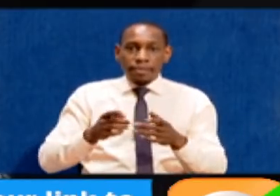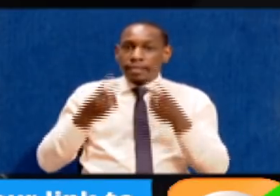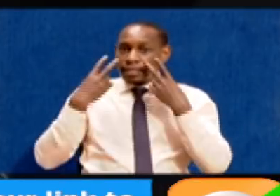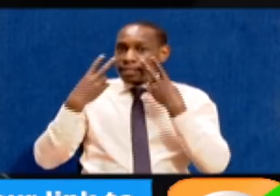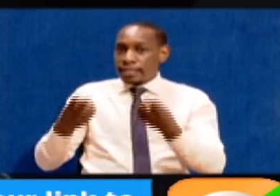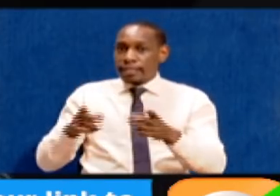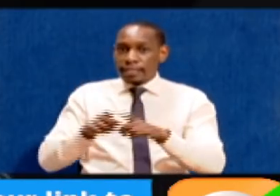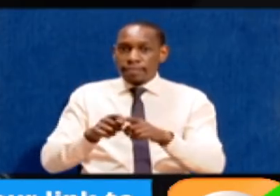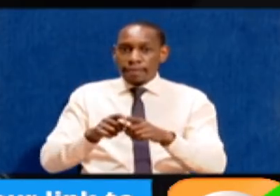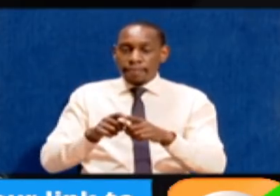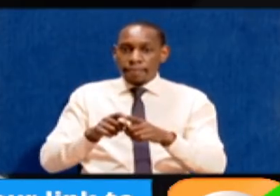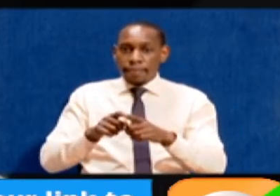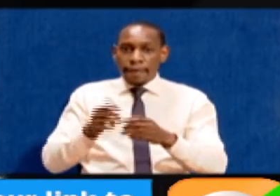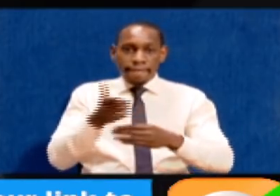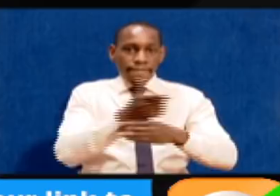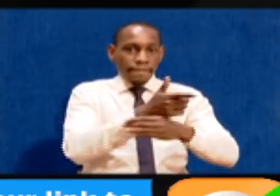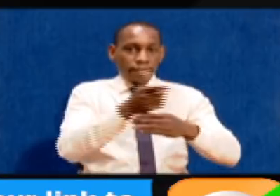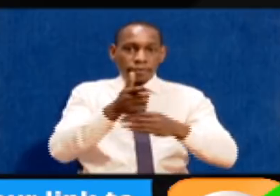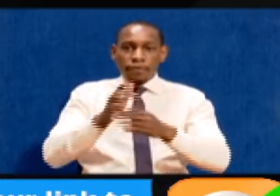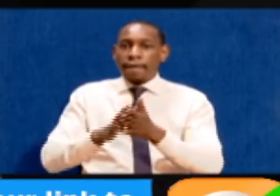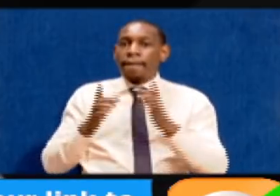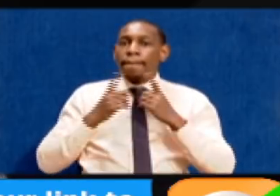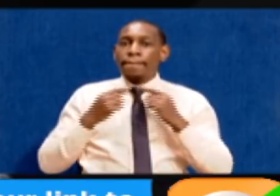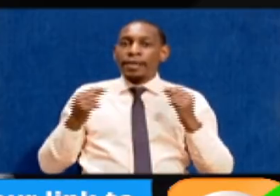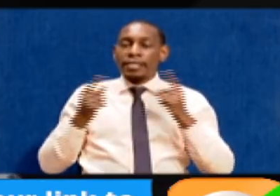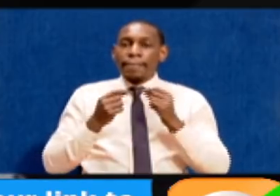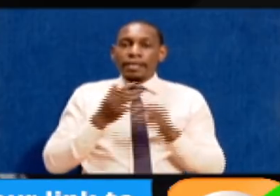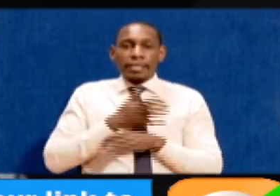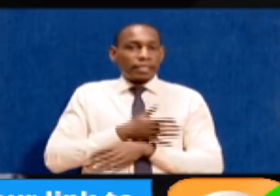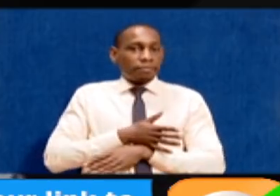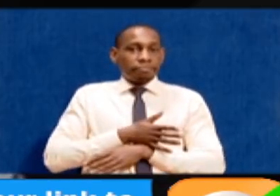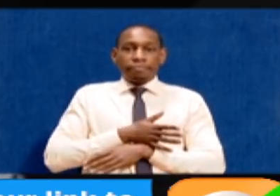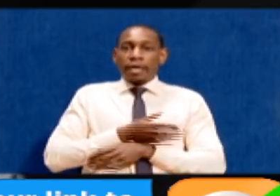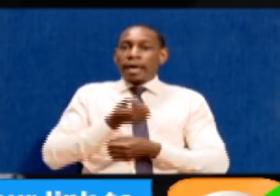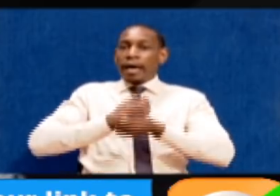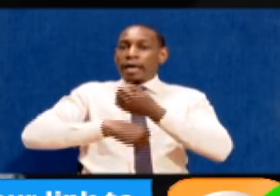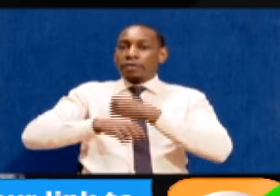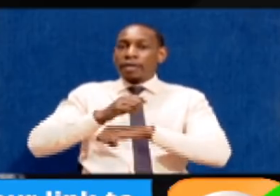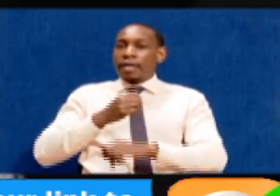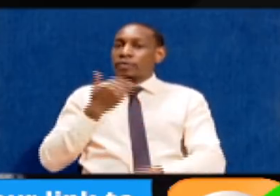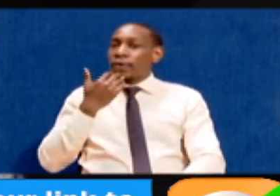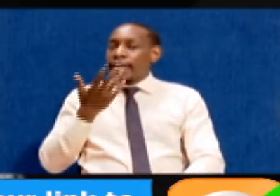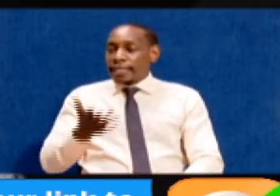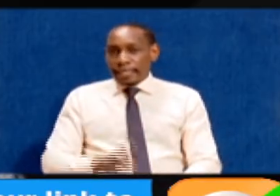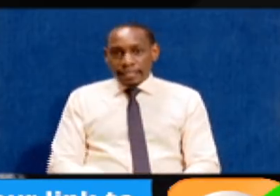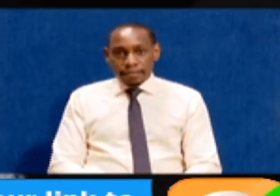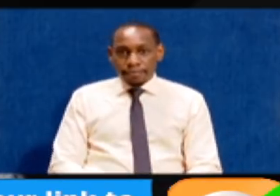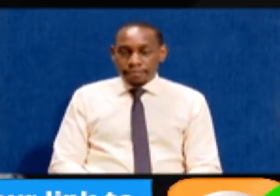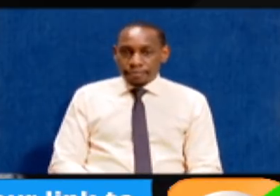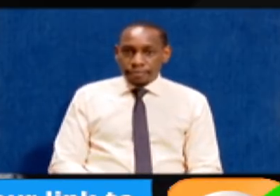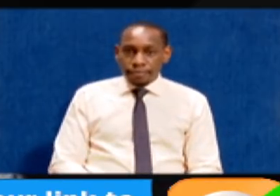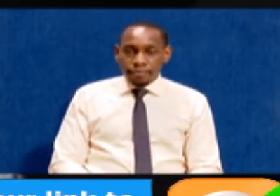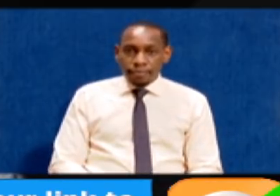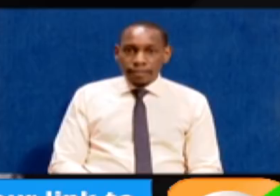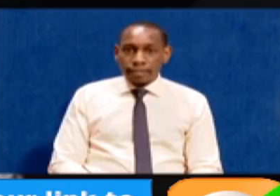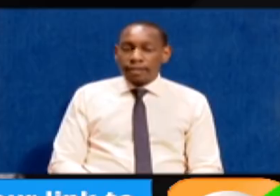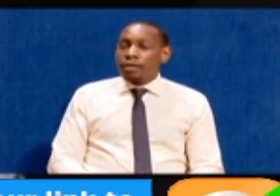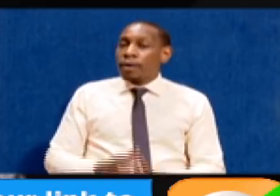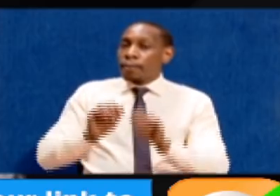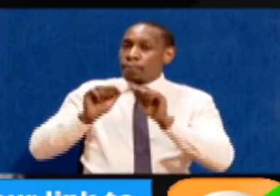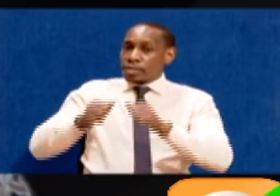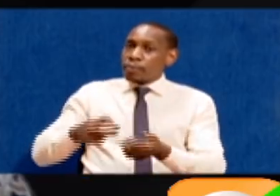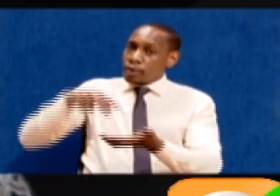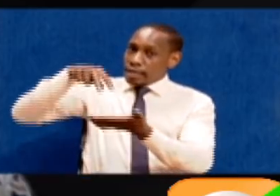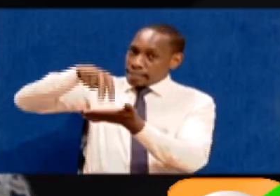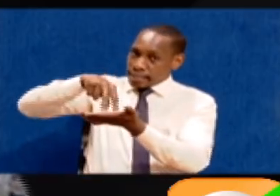I've seen, even in videos, the pastor is sitting there almost helpless, like there is nothing they can do. Mm. You can